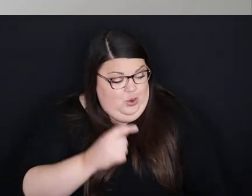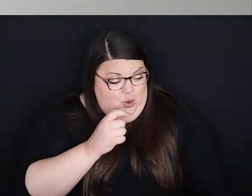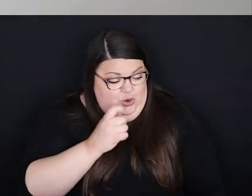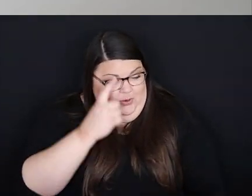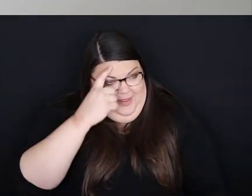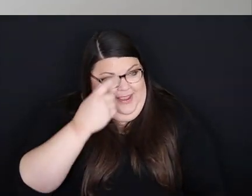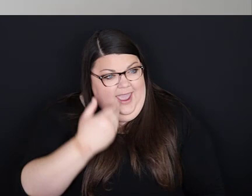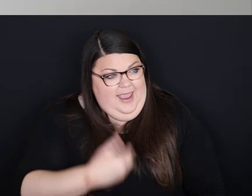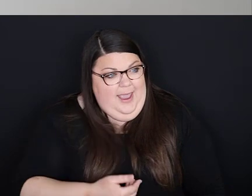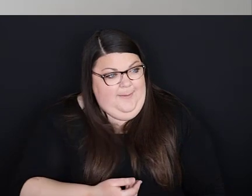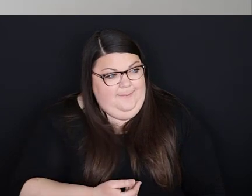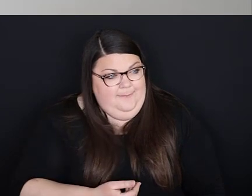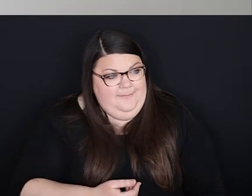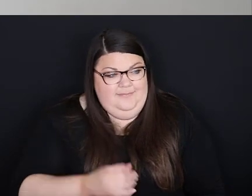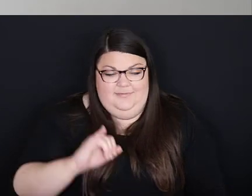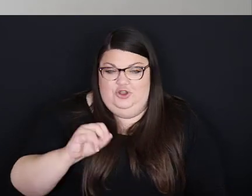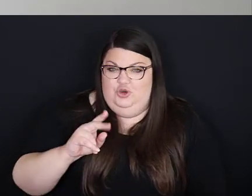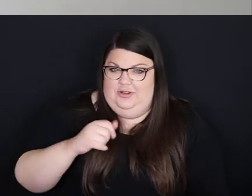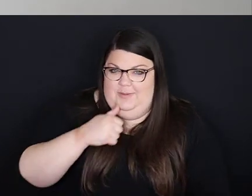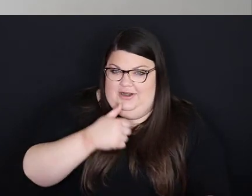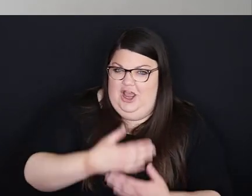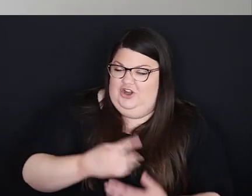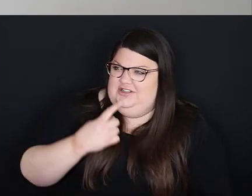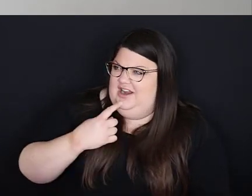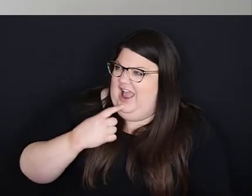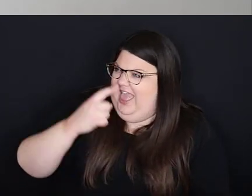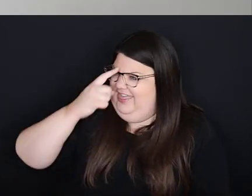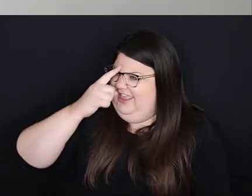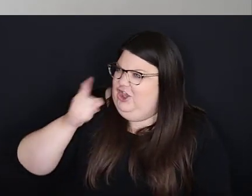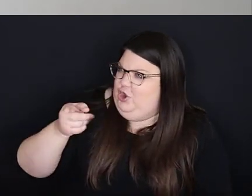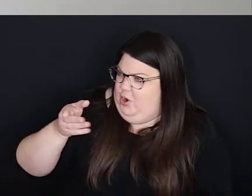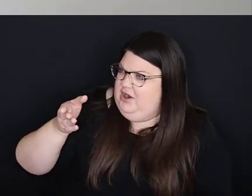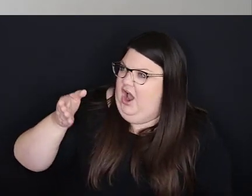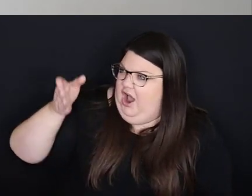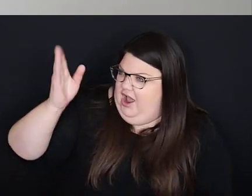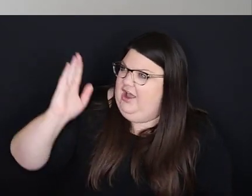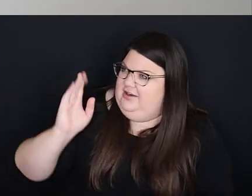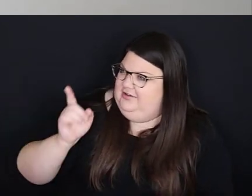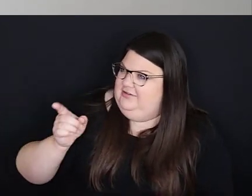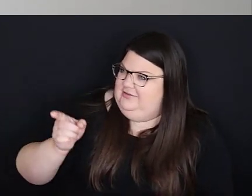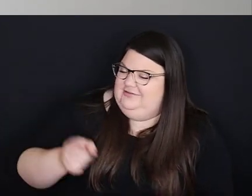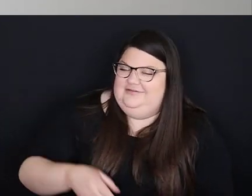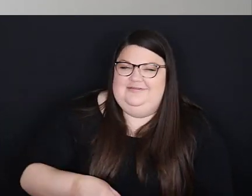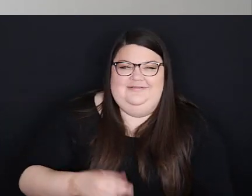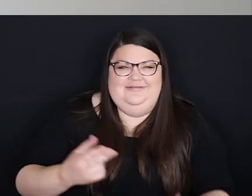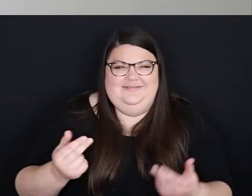Who do you think I am?" And she says, "I think you're God."